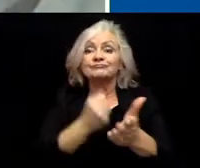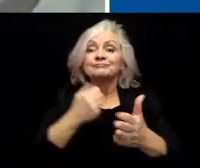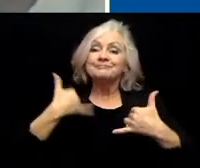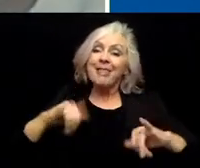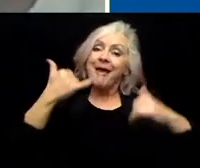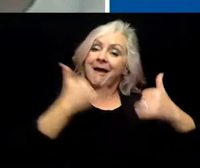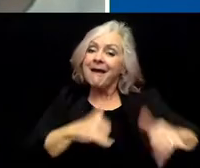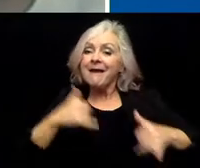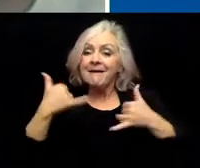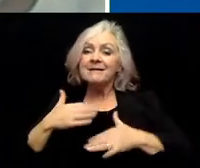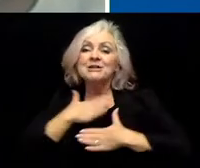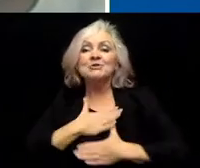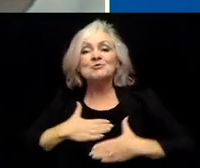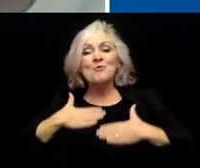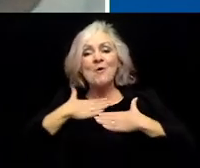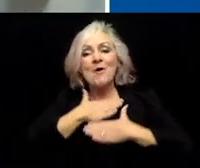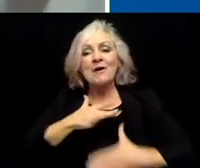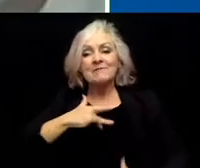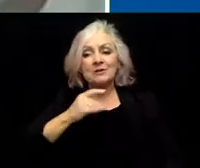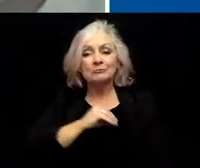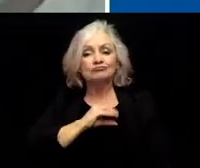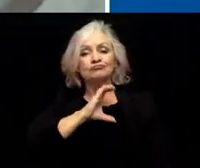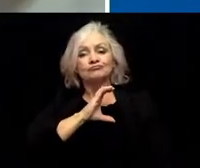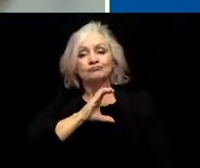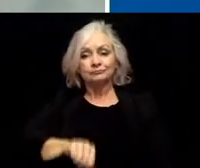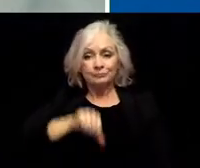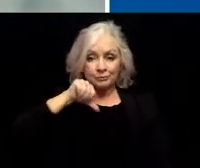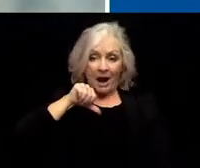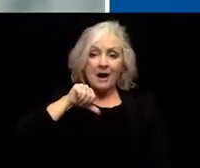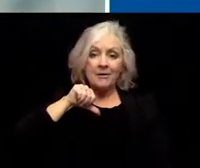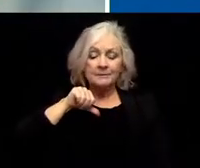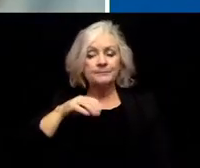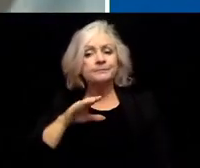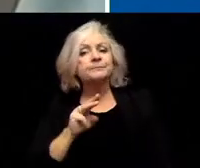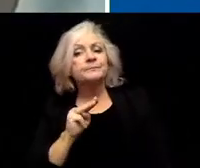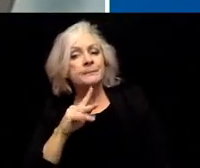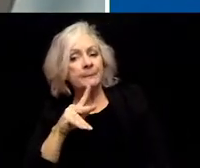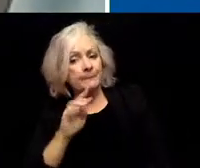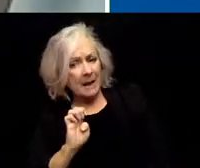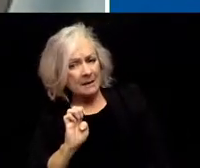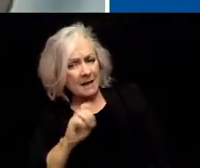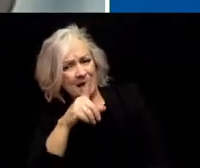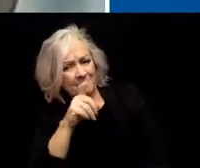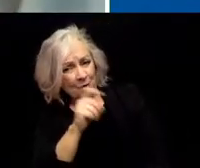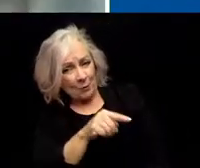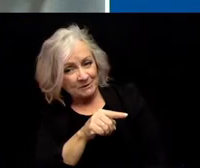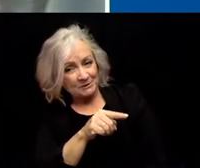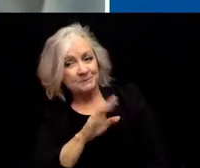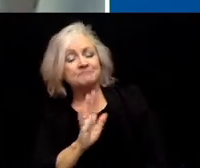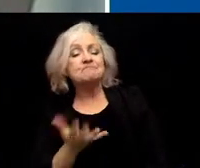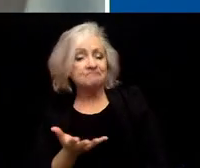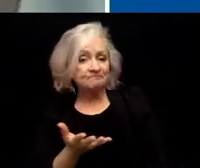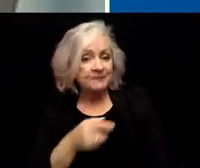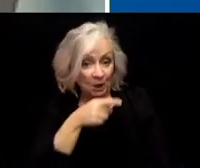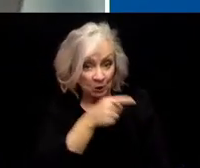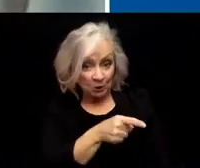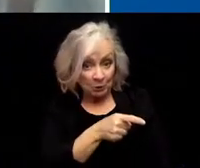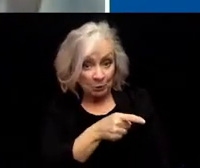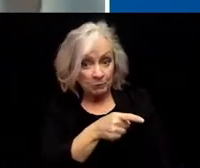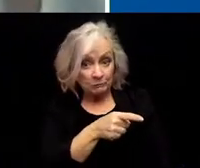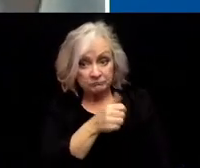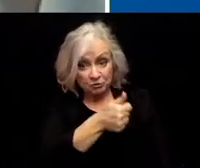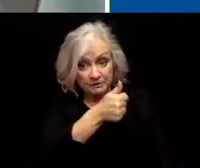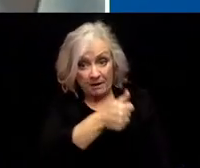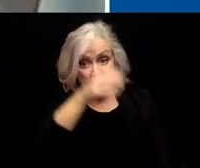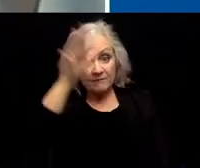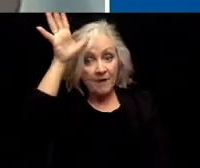to participate and compete. Mike, I have a question for you. I've just been doing all the talking here. You are a father, and